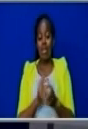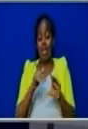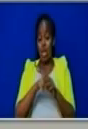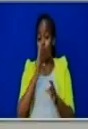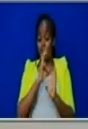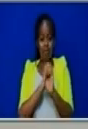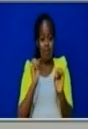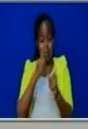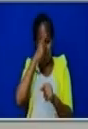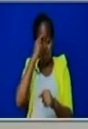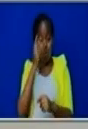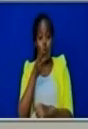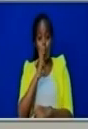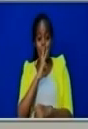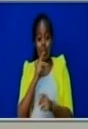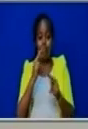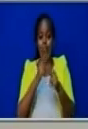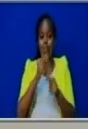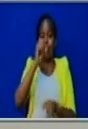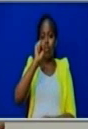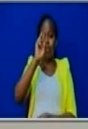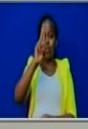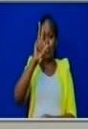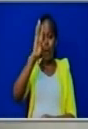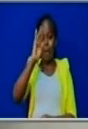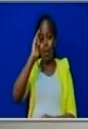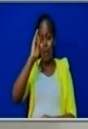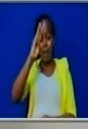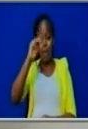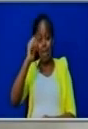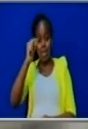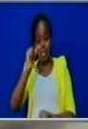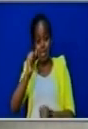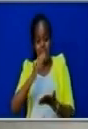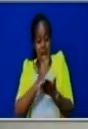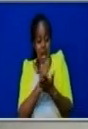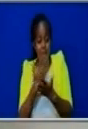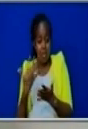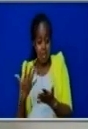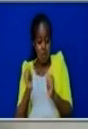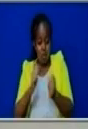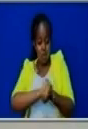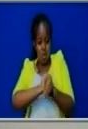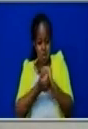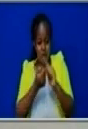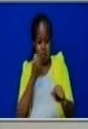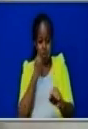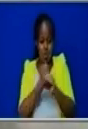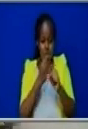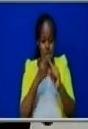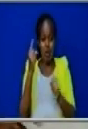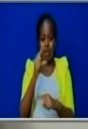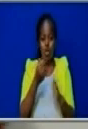Because water is not a sublimate. Okay. We have those substances which are converted from solid to gas. Direct. Through that process we